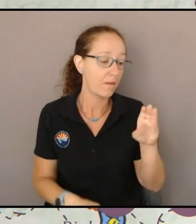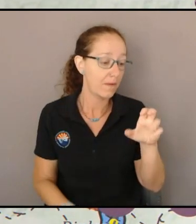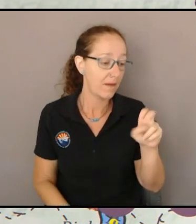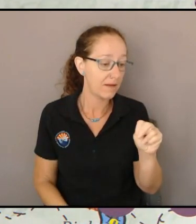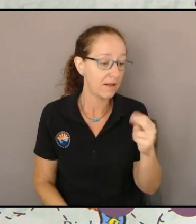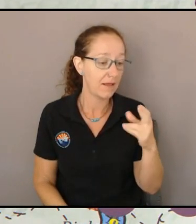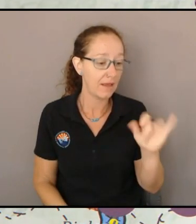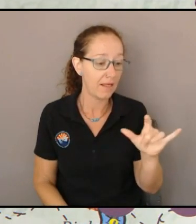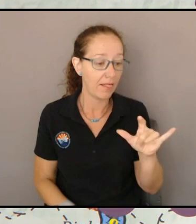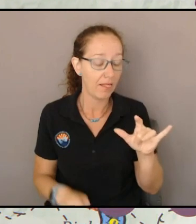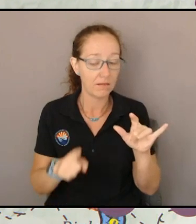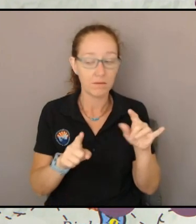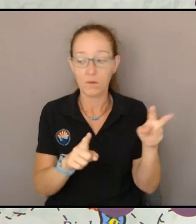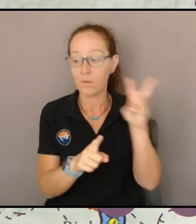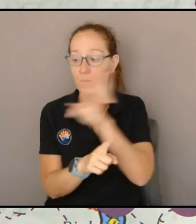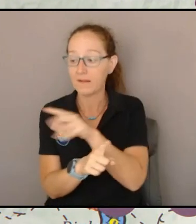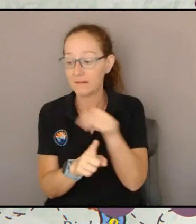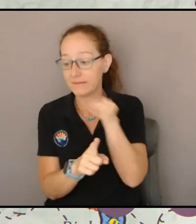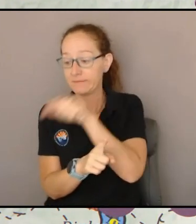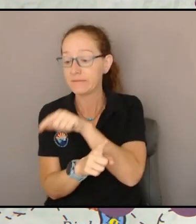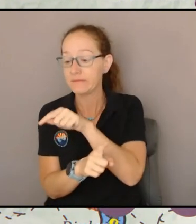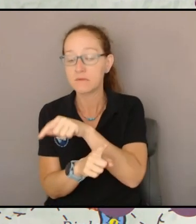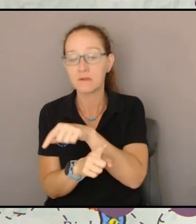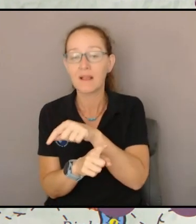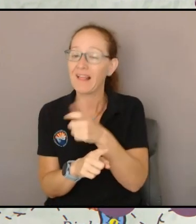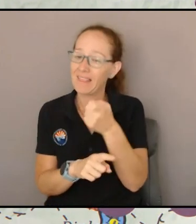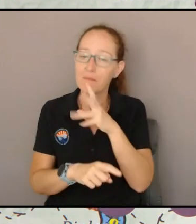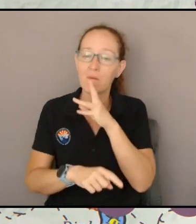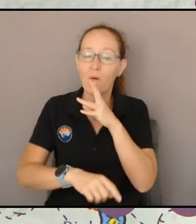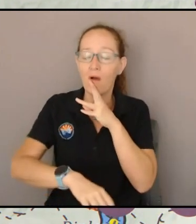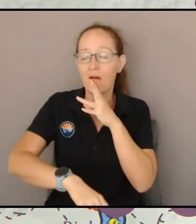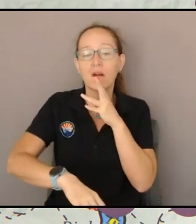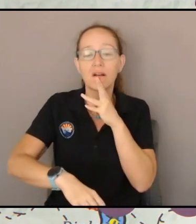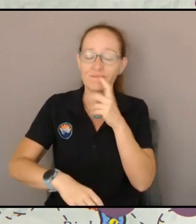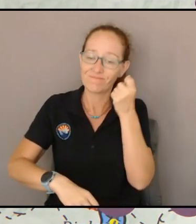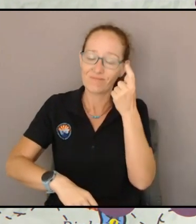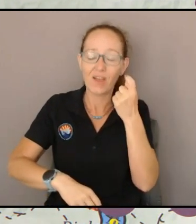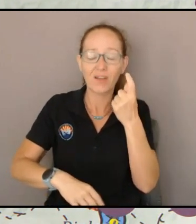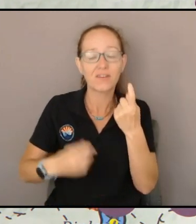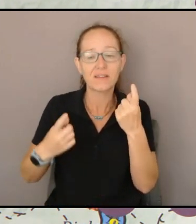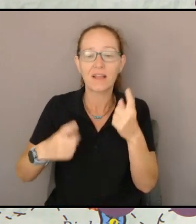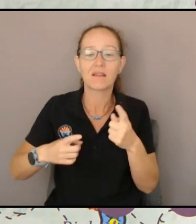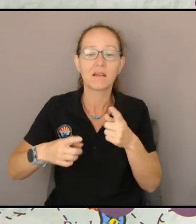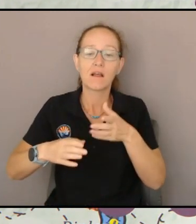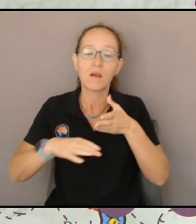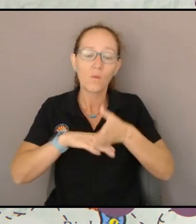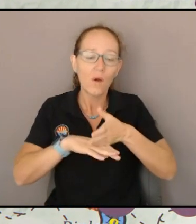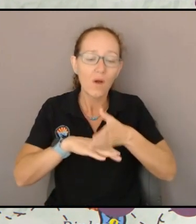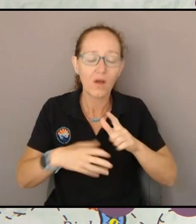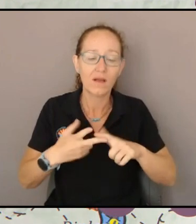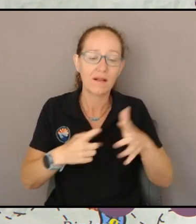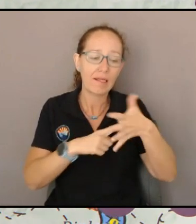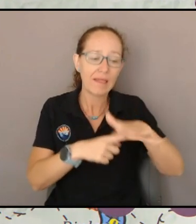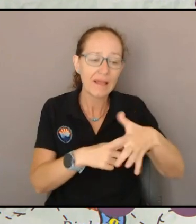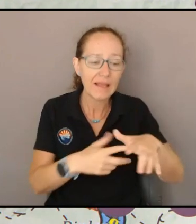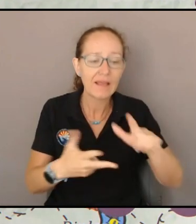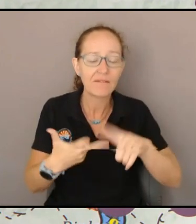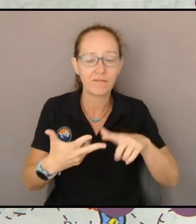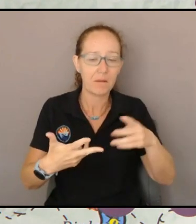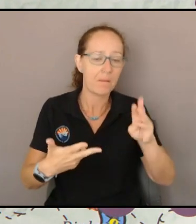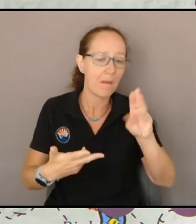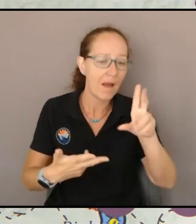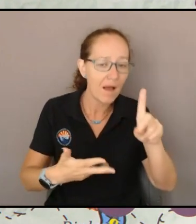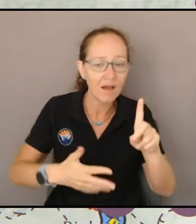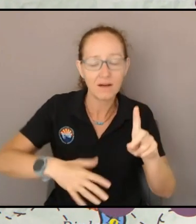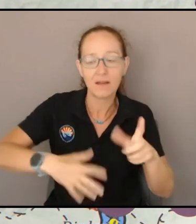was a little bit of debris flow yesterday. I think it happened overnight. It was probably about 20 feet wide and just came across the